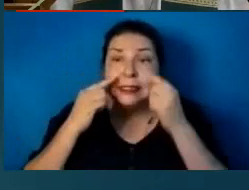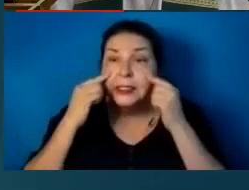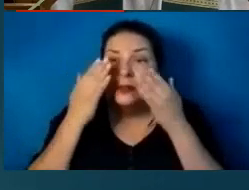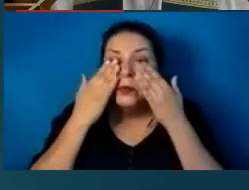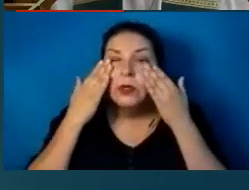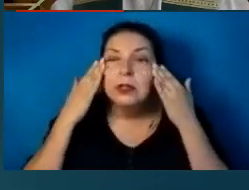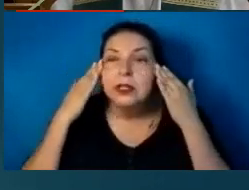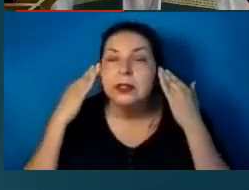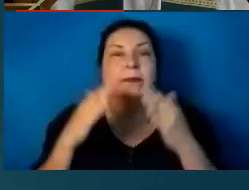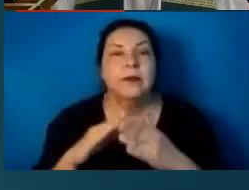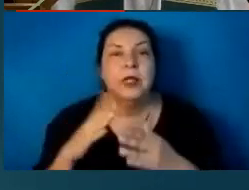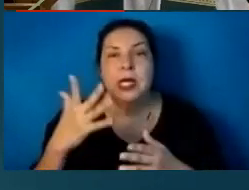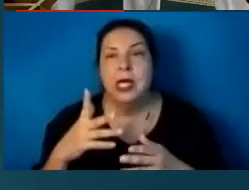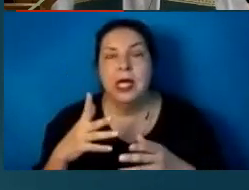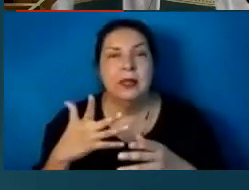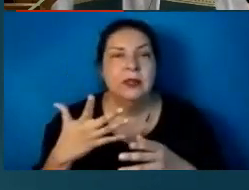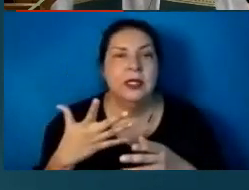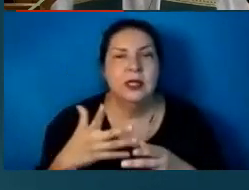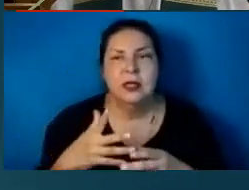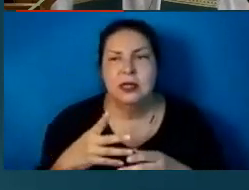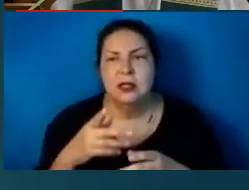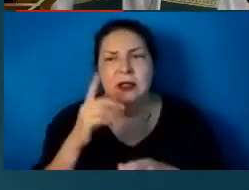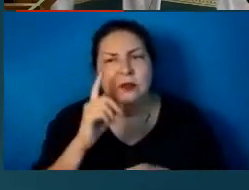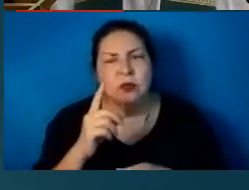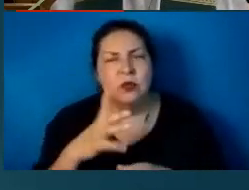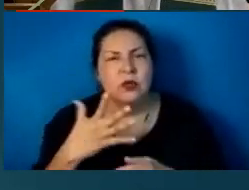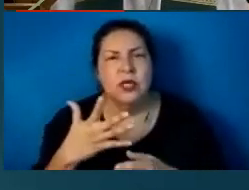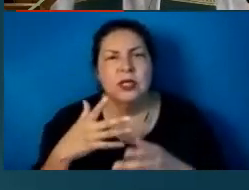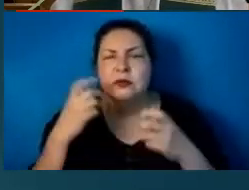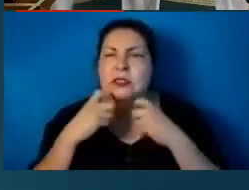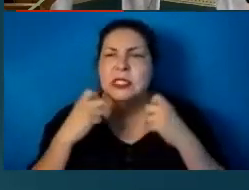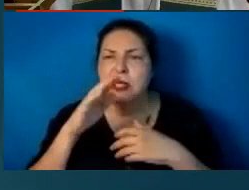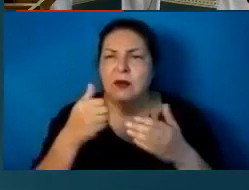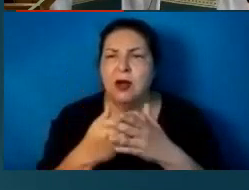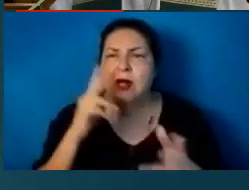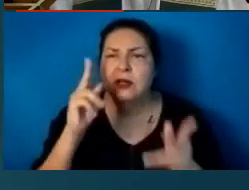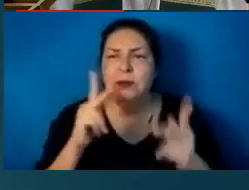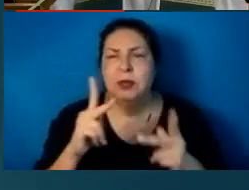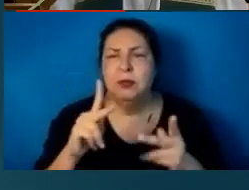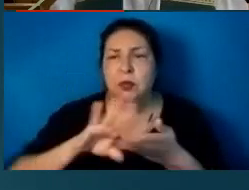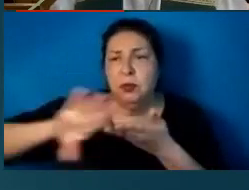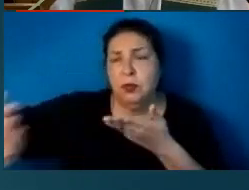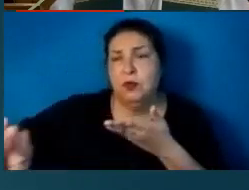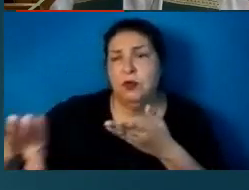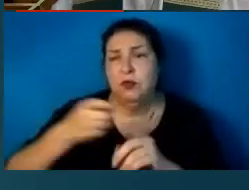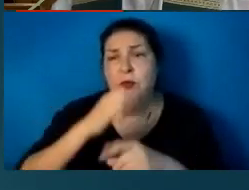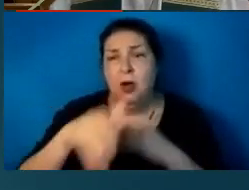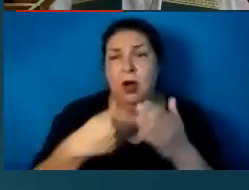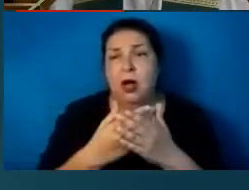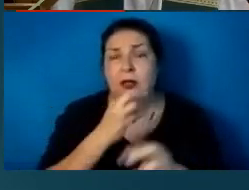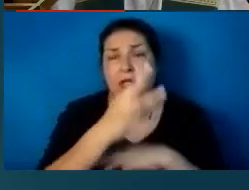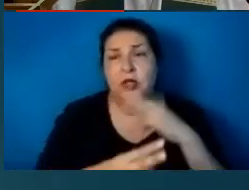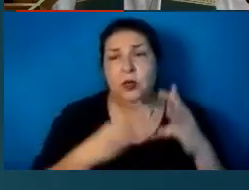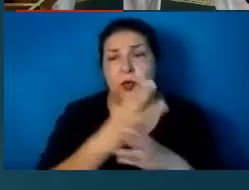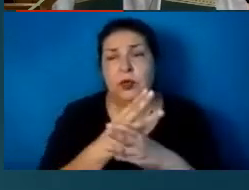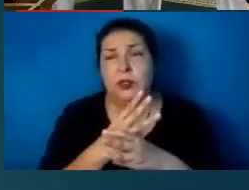and the reproach of his people will be taken away from all the earth, for the Lord has spoken. It will be